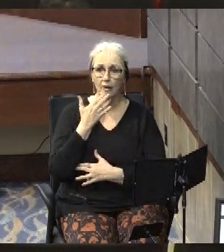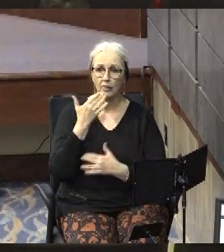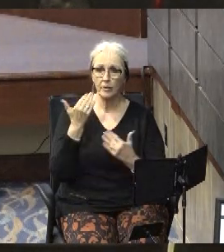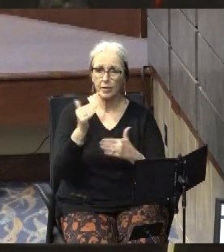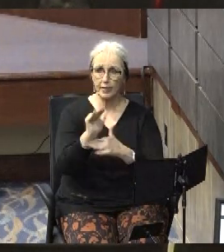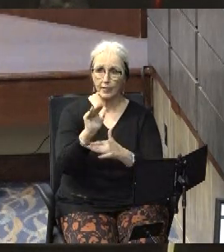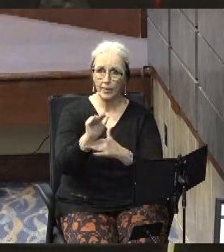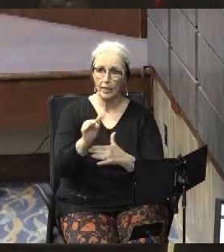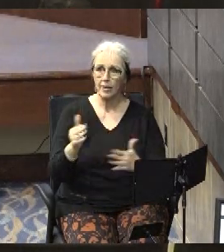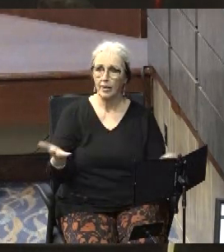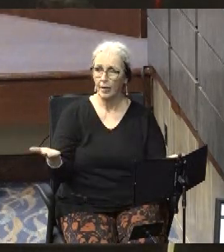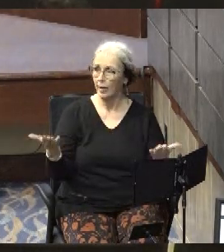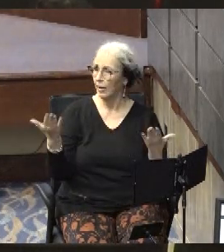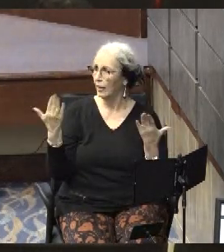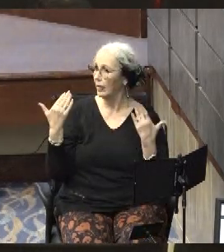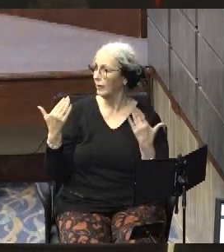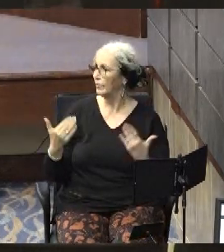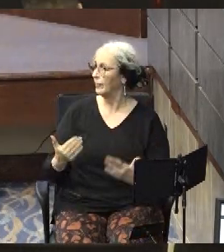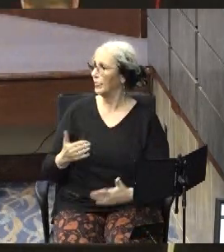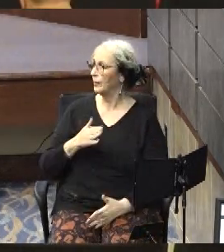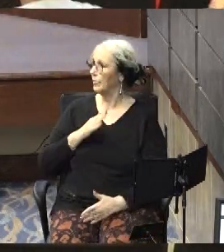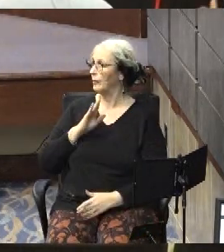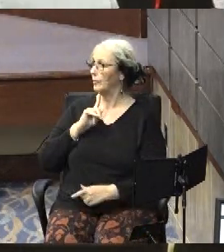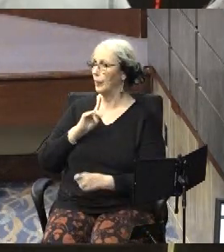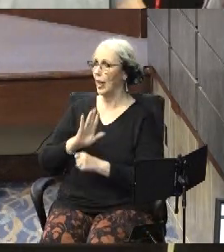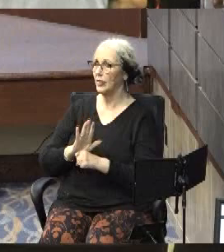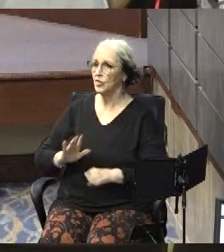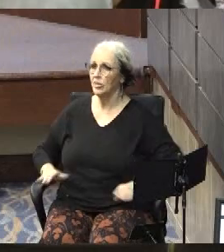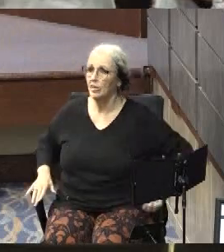And so if you'll join us for the Pledge of Allegiance.